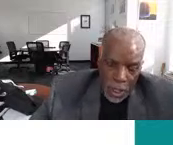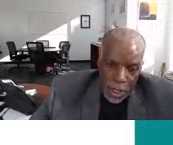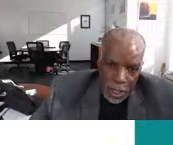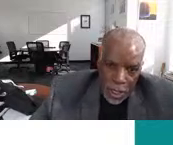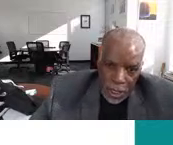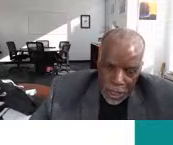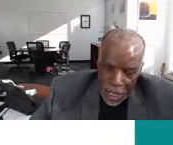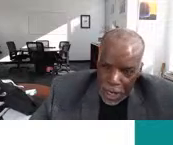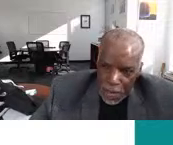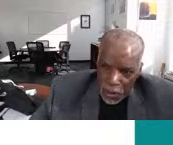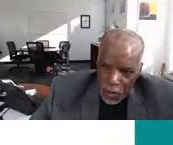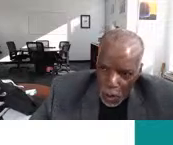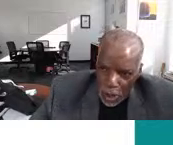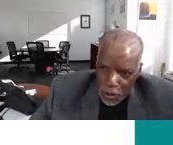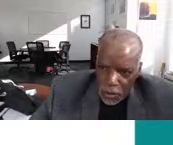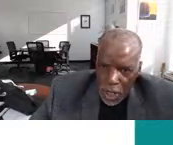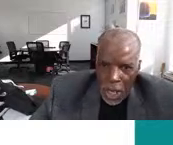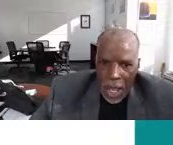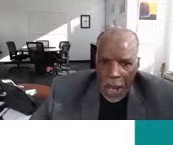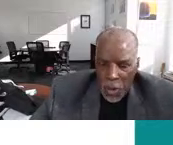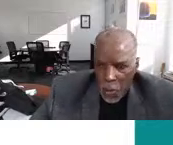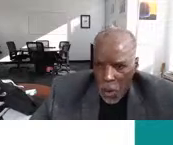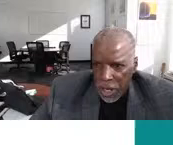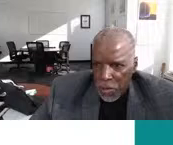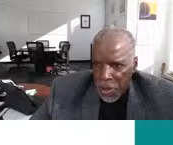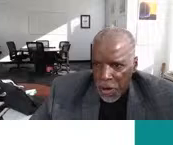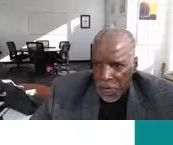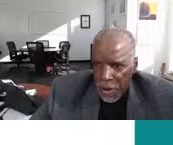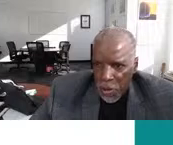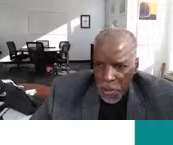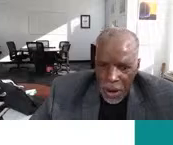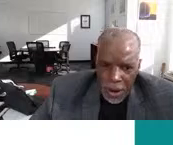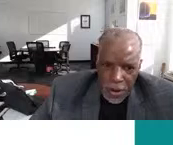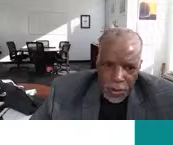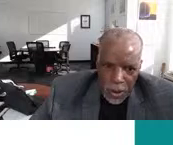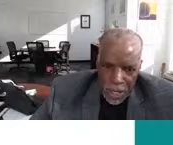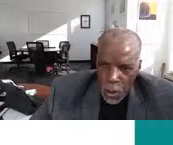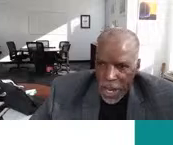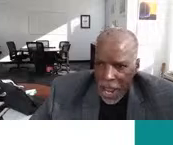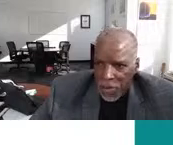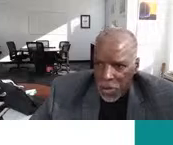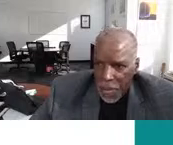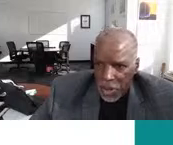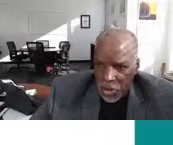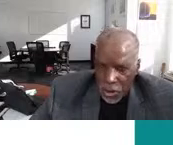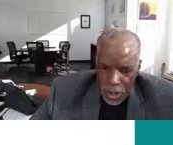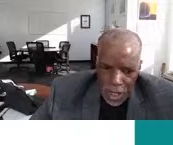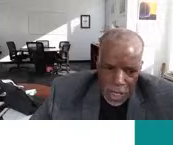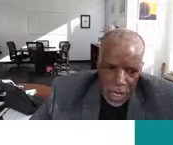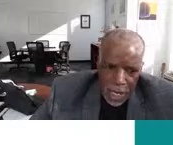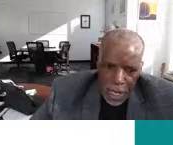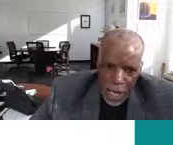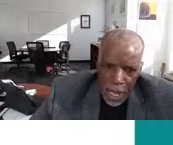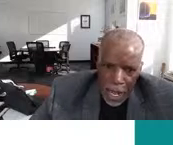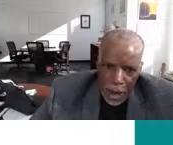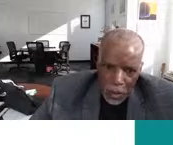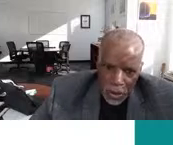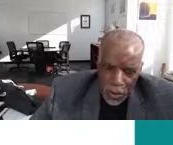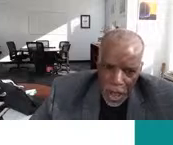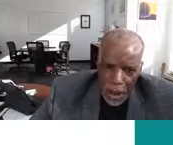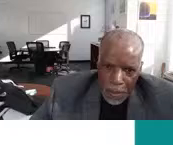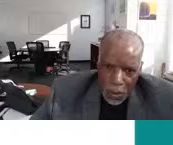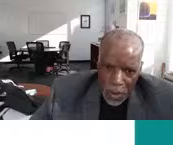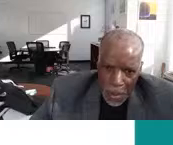So the team is focused. We're working with our federal partners. We know we have some uncertainty